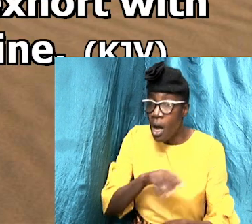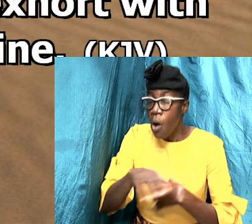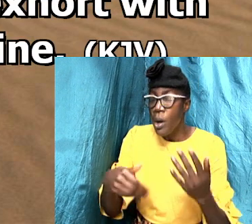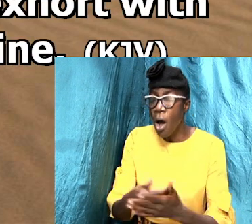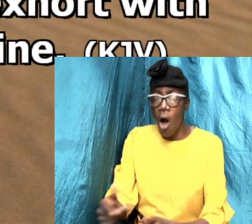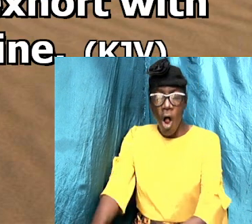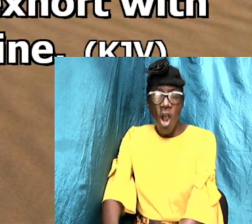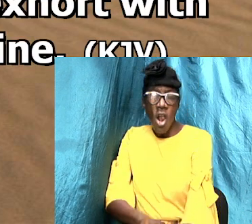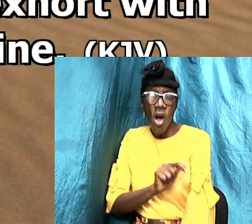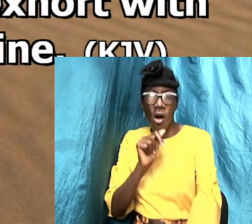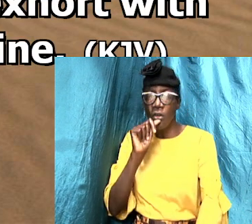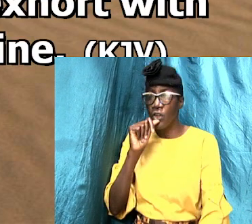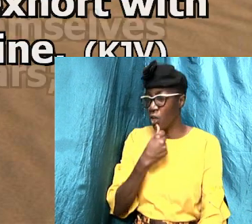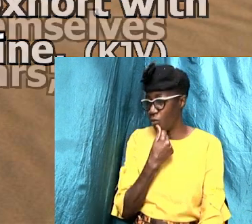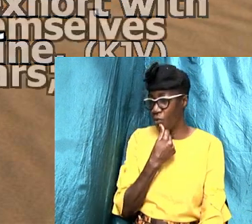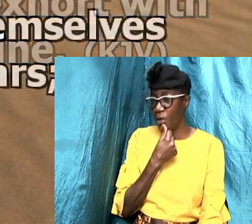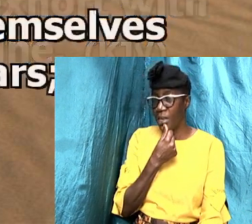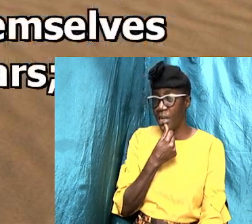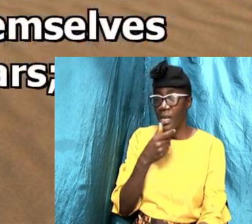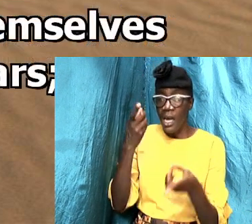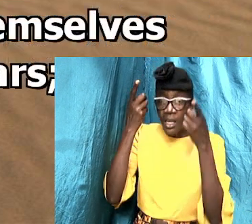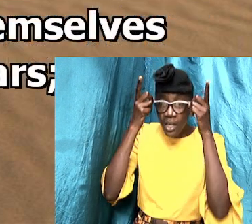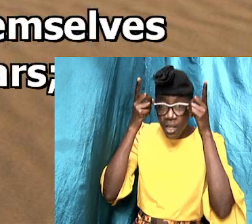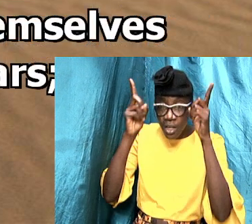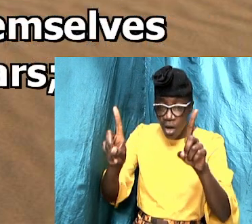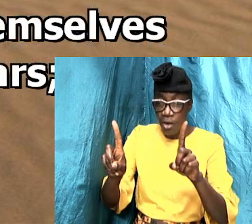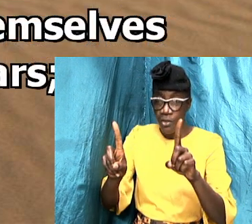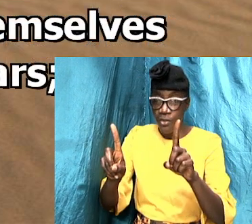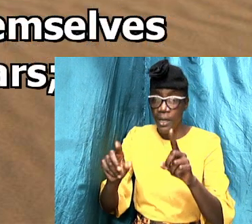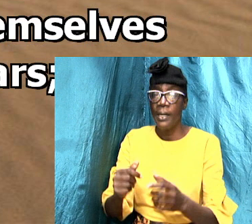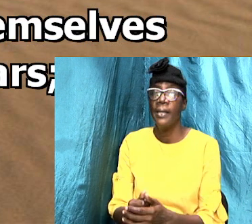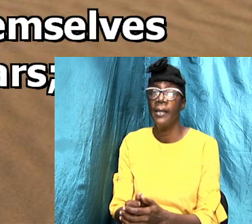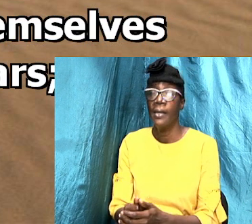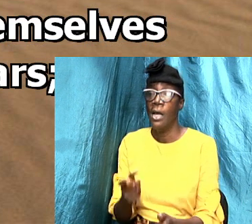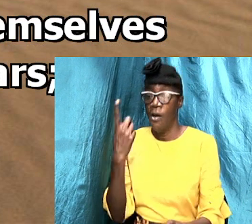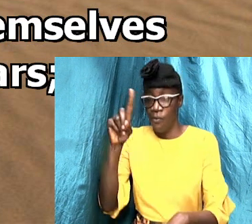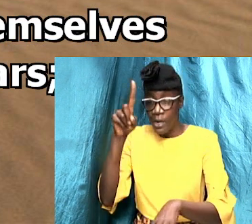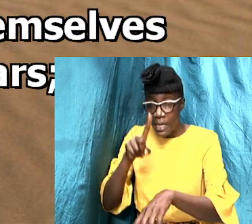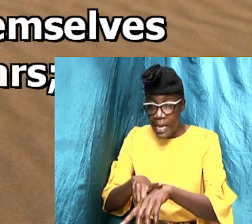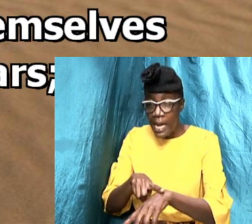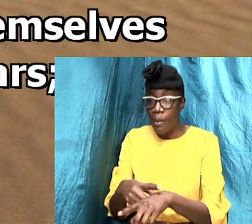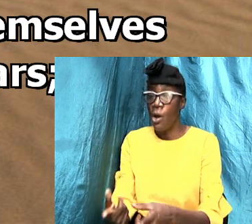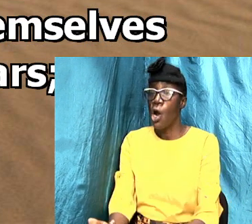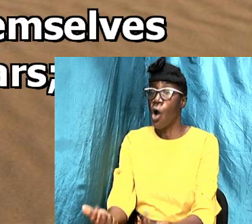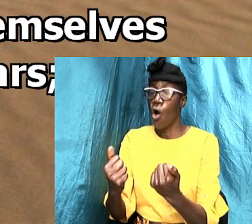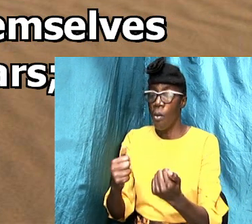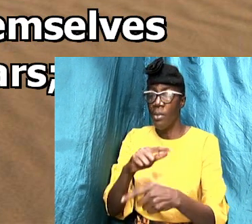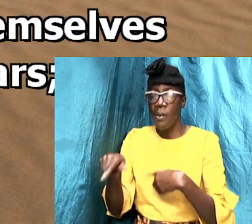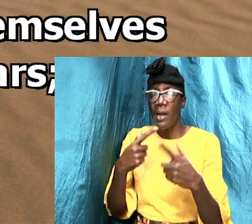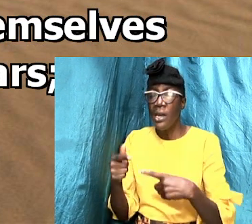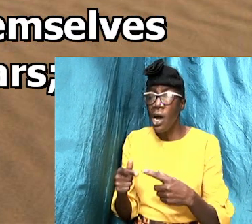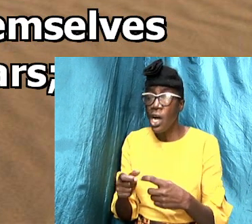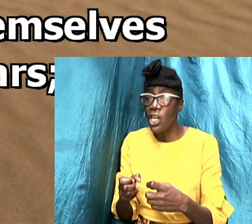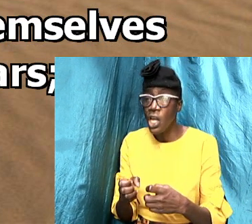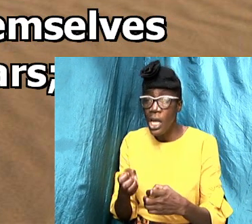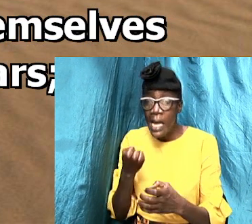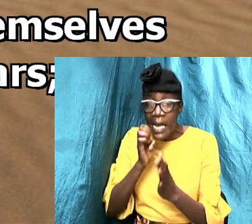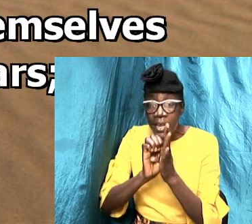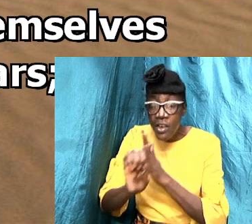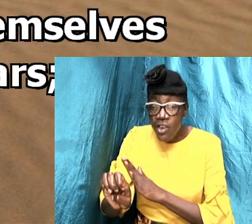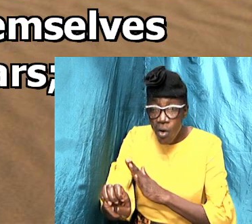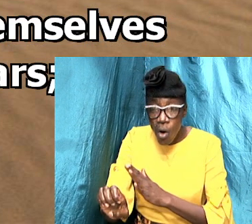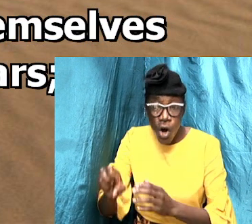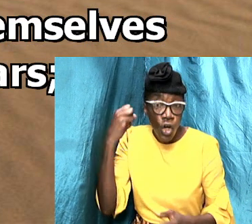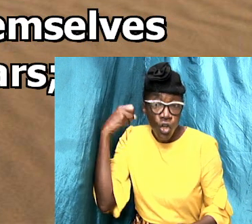-suffering and doctrine. For the time will come when they will not endure sound doctrine,